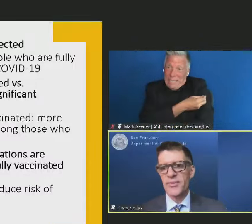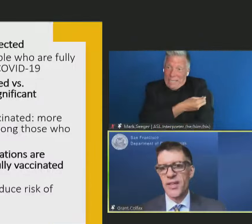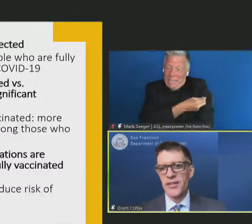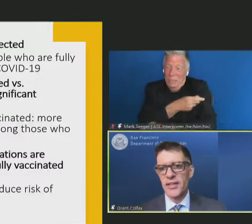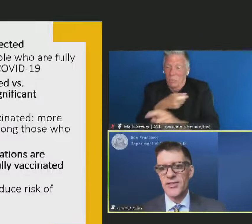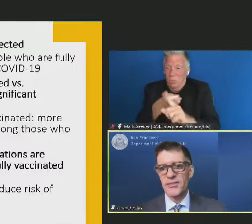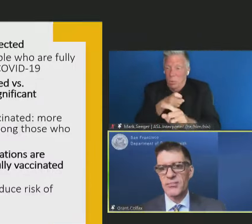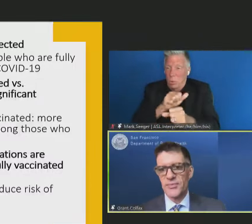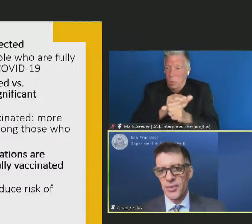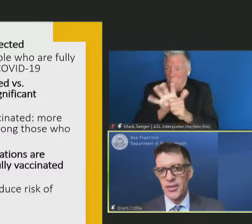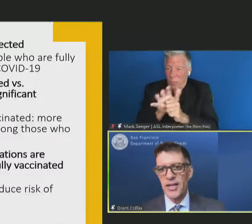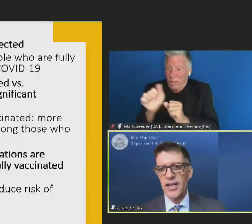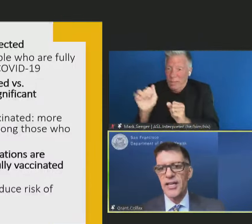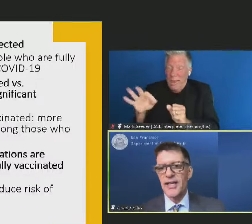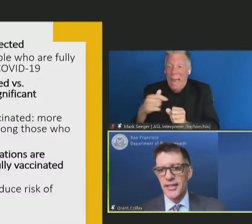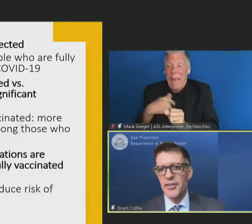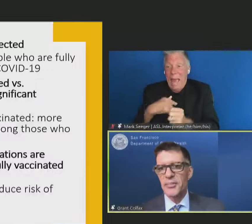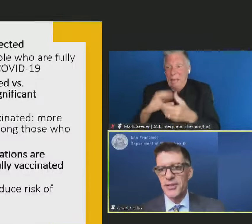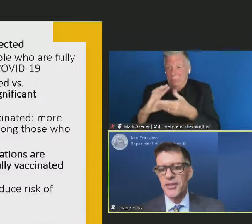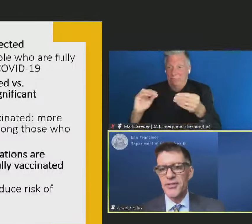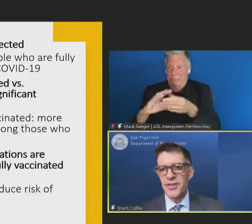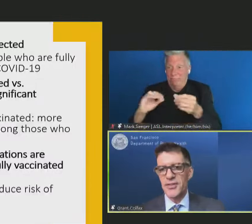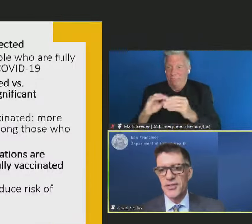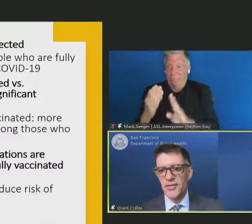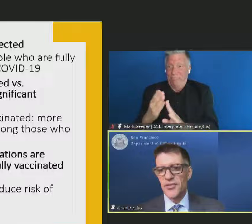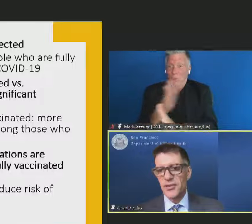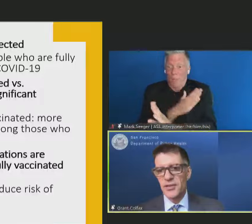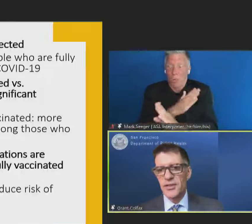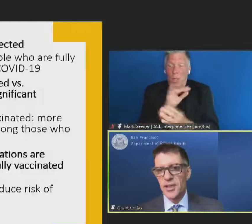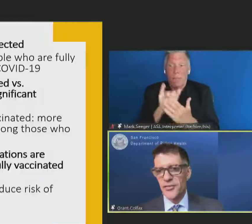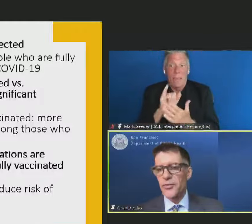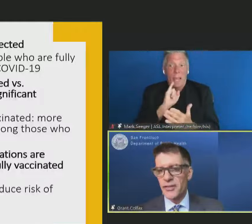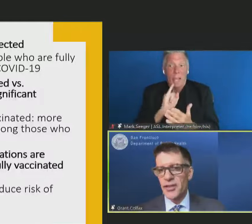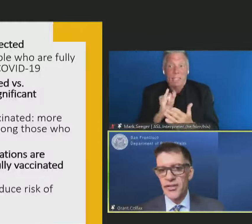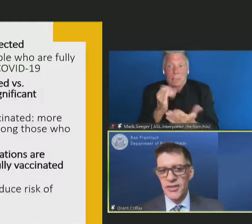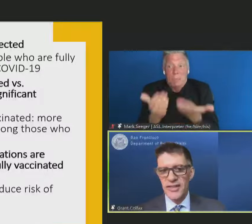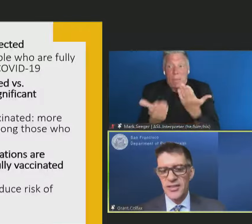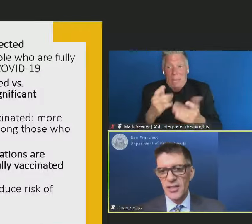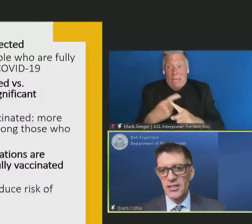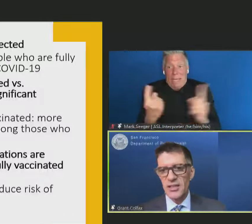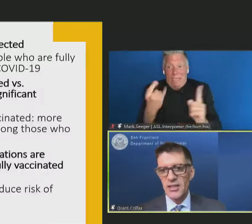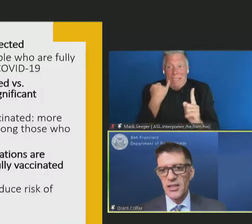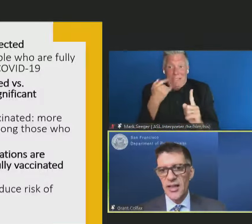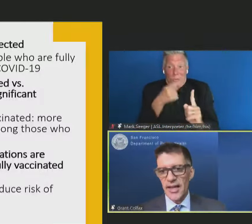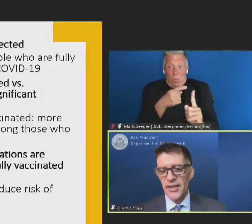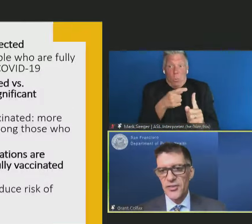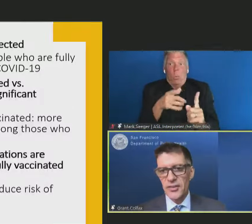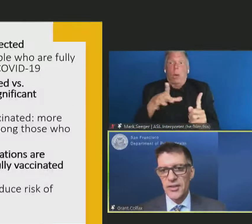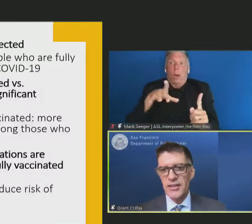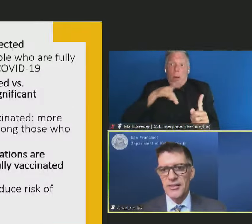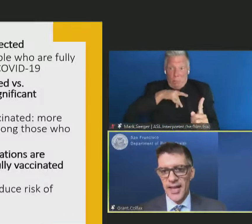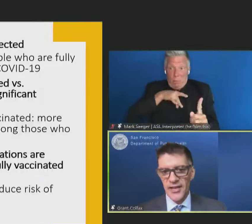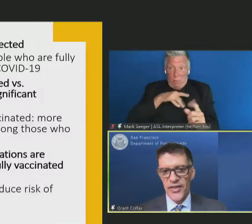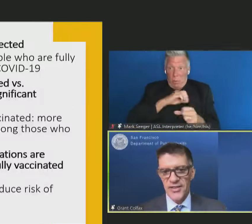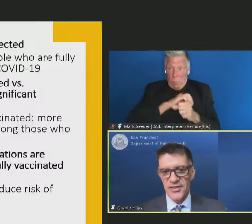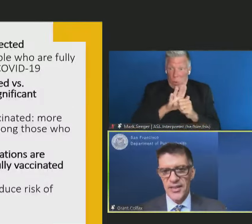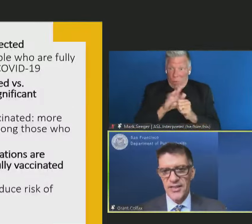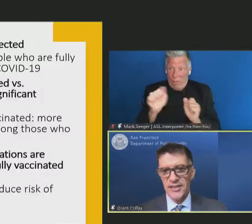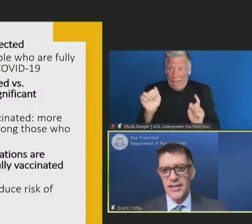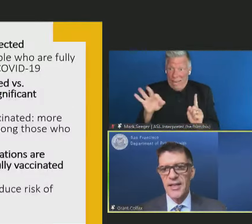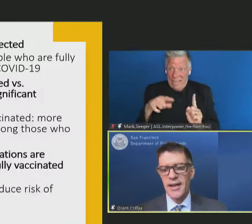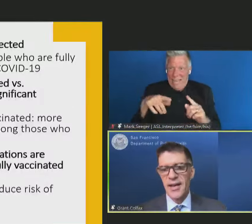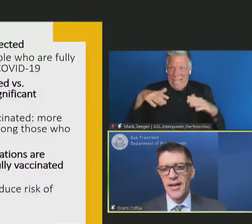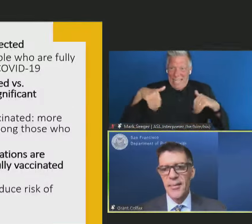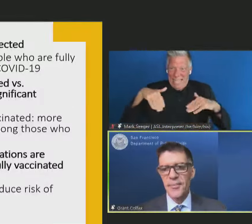I've said this before, it could be the difference if you get COVID-19 and you're not